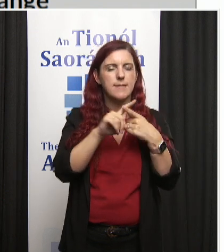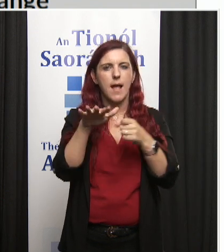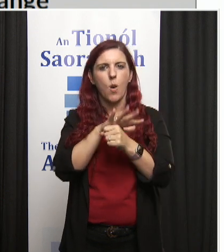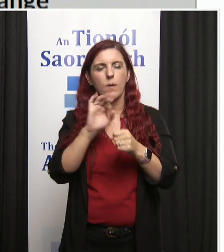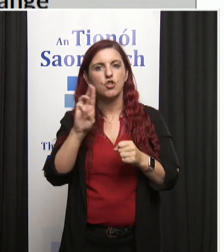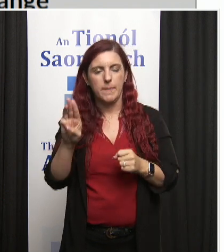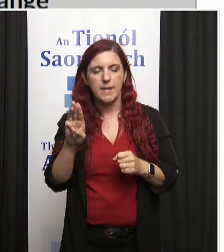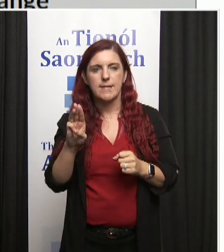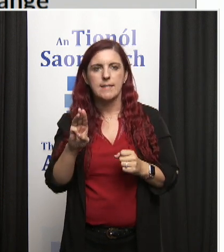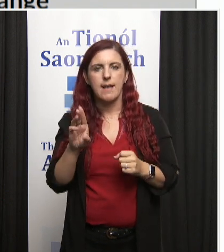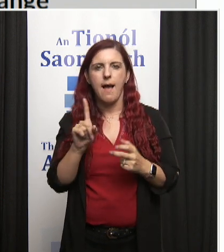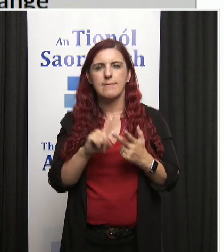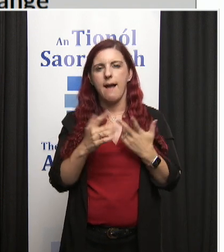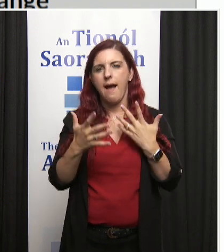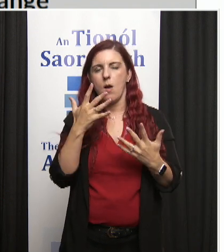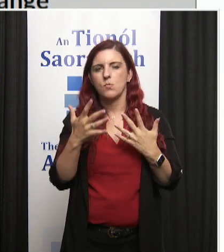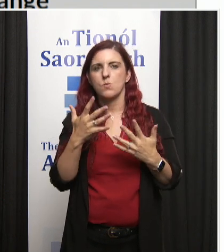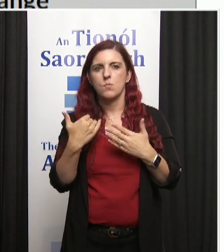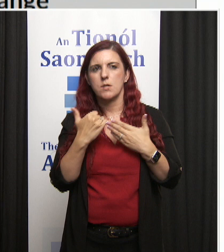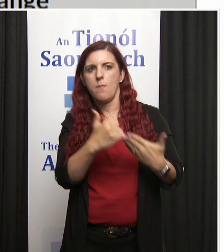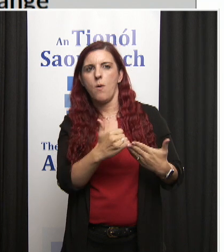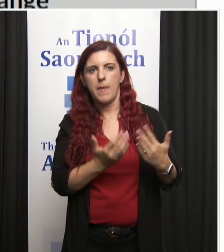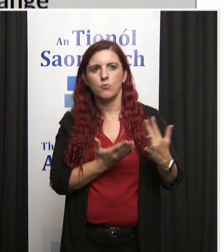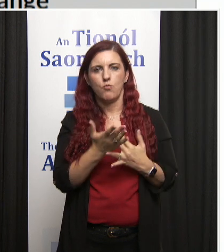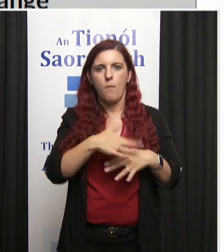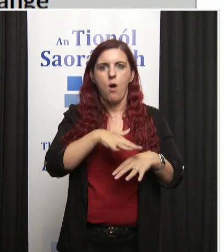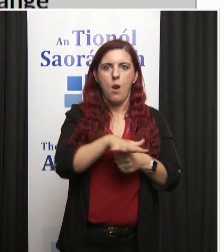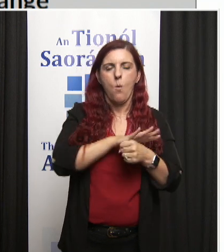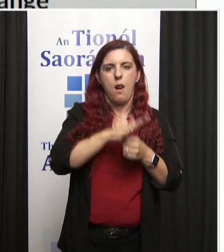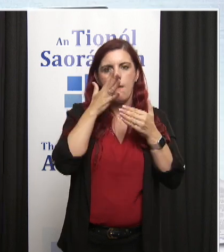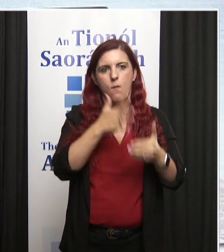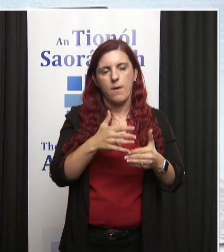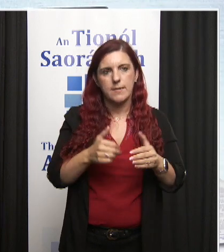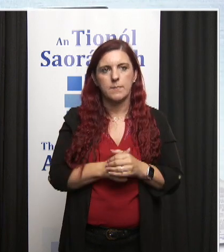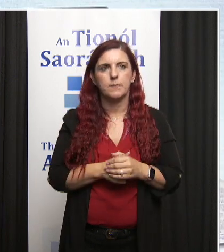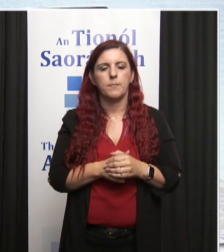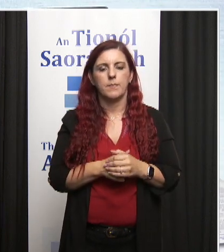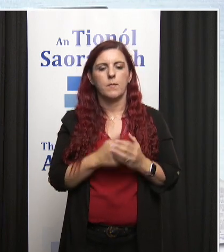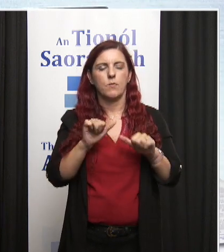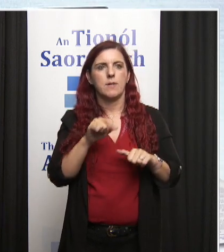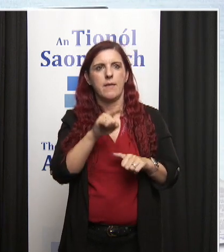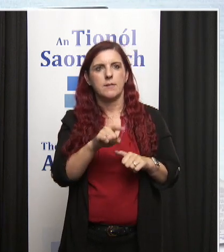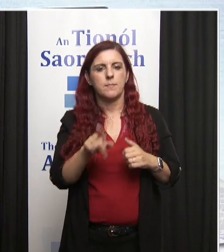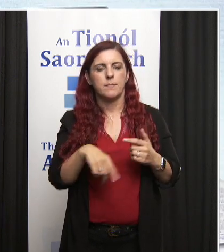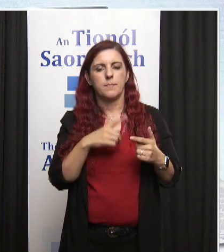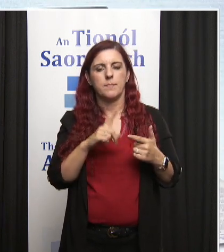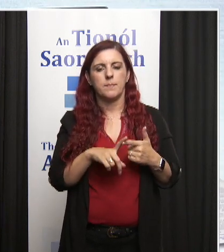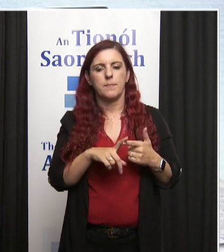GPs, and how it should be supported through localization. We agreed on rest of the